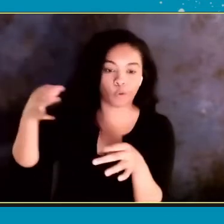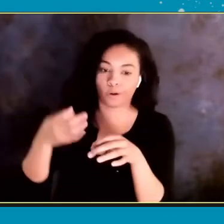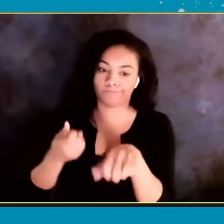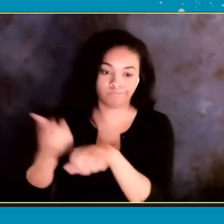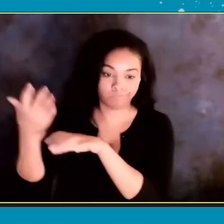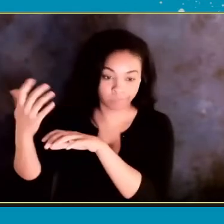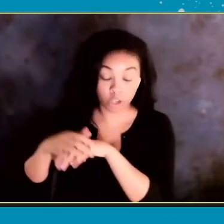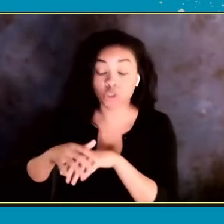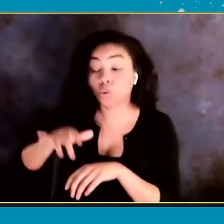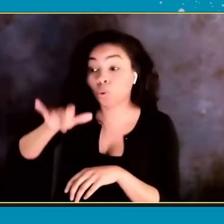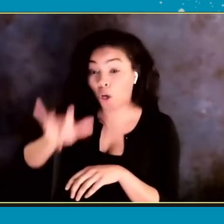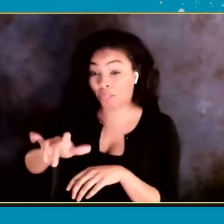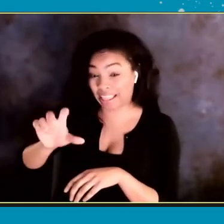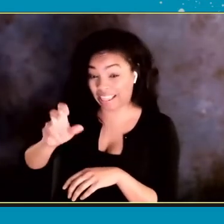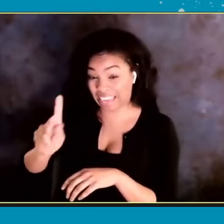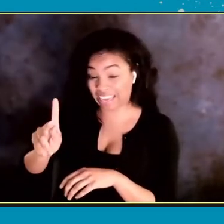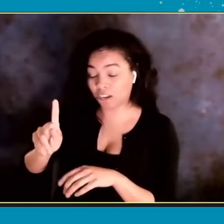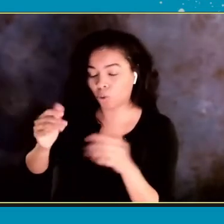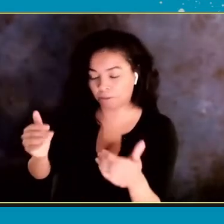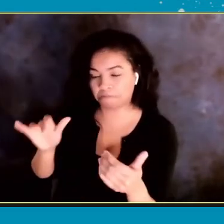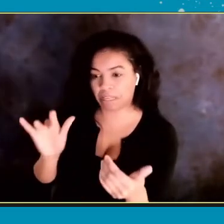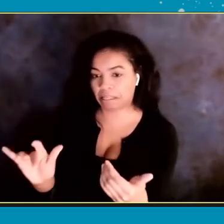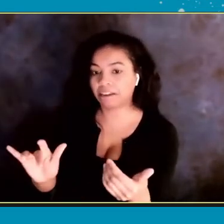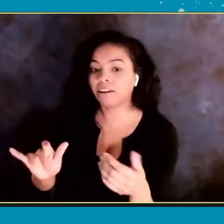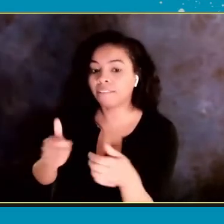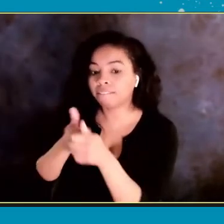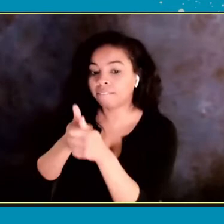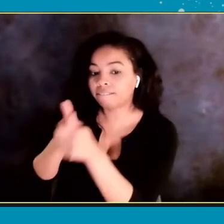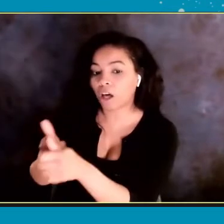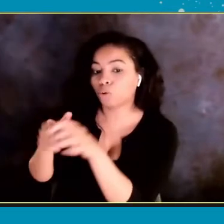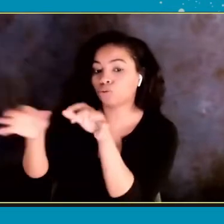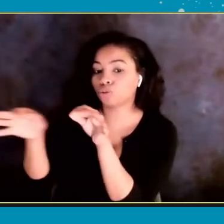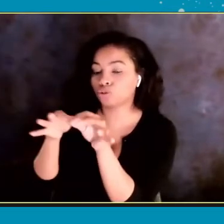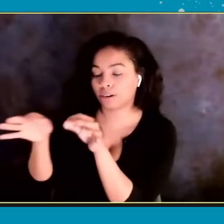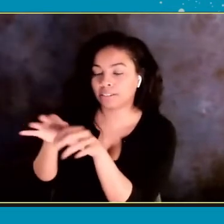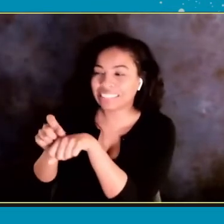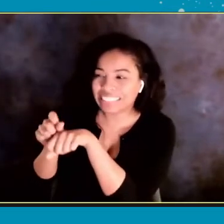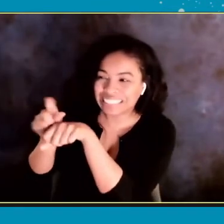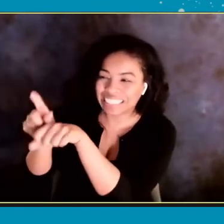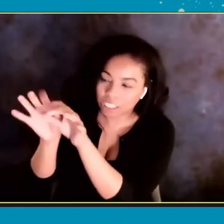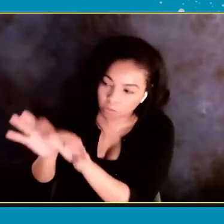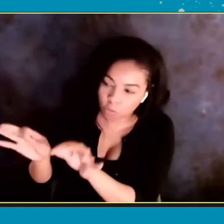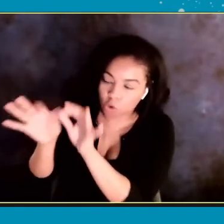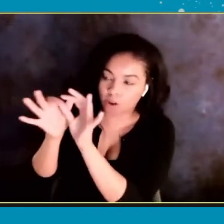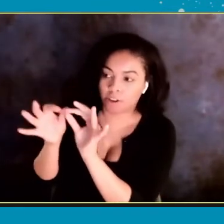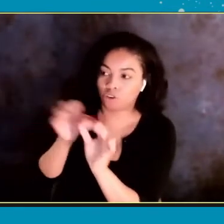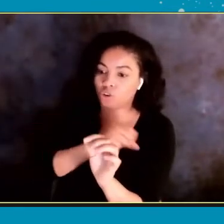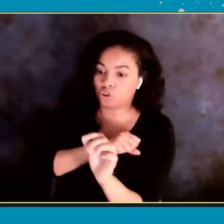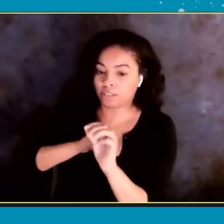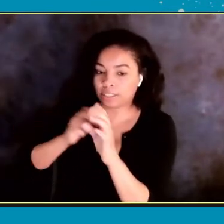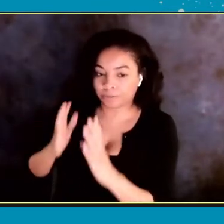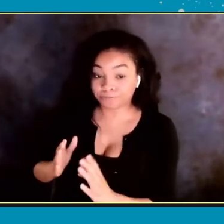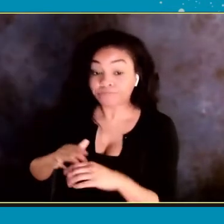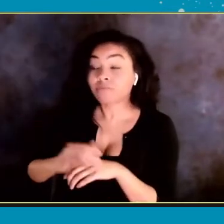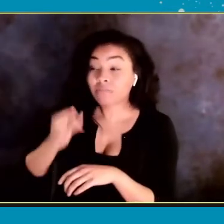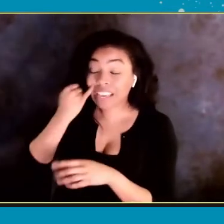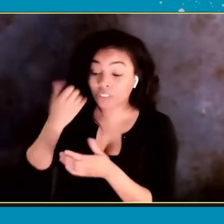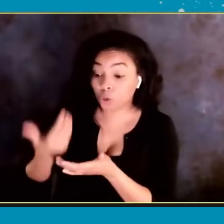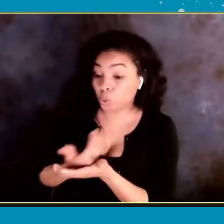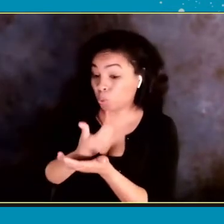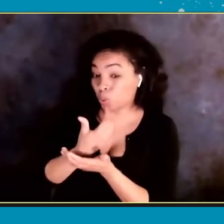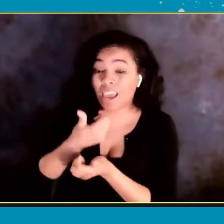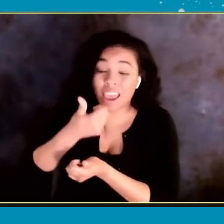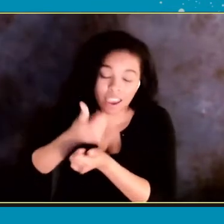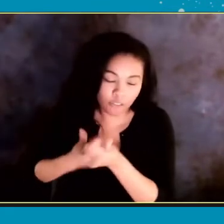your screen right now. Follow the instructions to send an urgent message to your senators. If you're new to the front line, every time you come to the